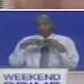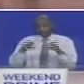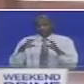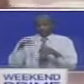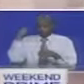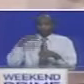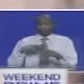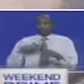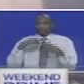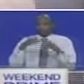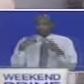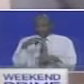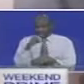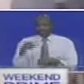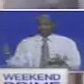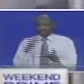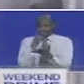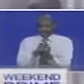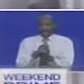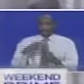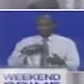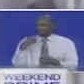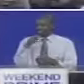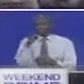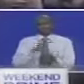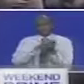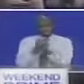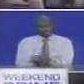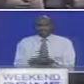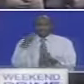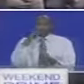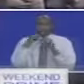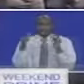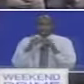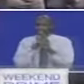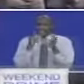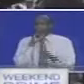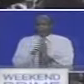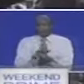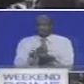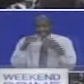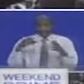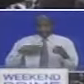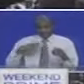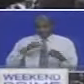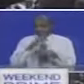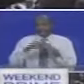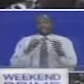head the parastatals has been seen as a complete turnaround on his initial word, provoking a countrywide debate.